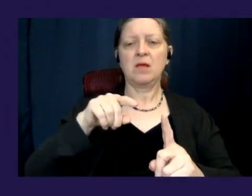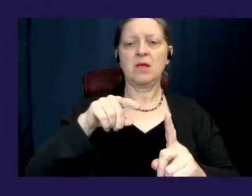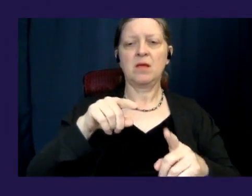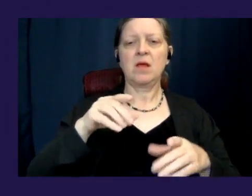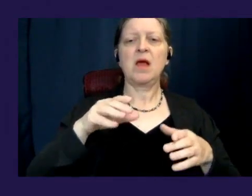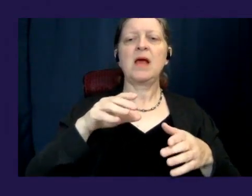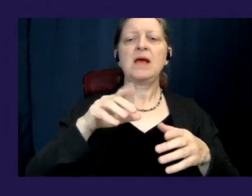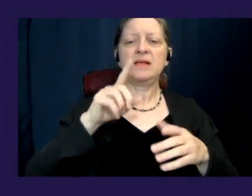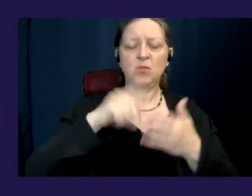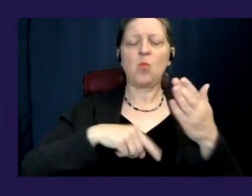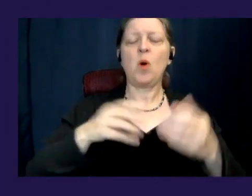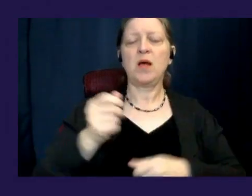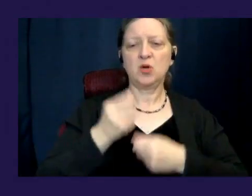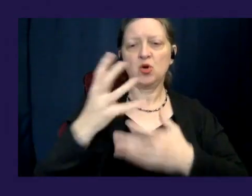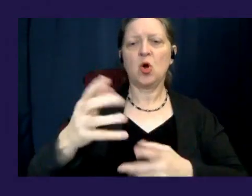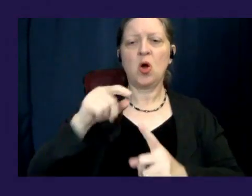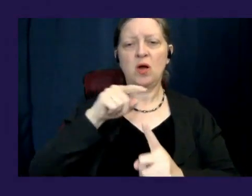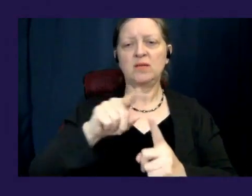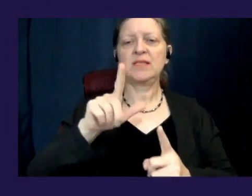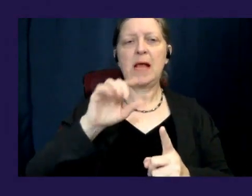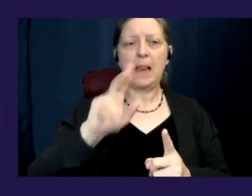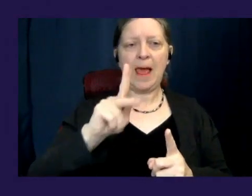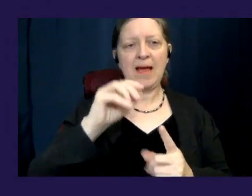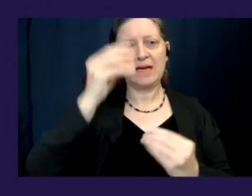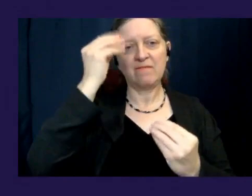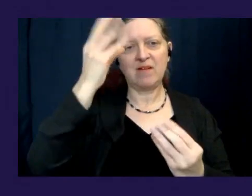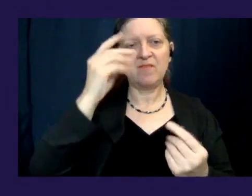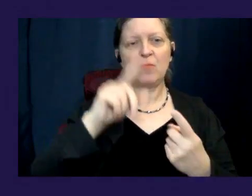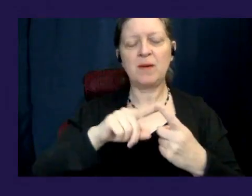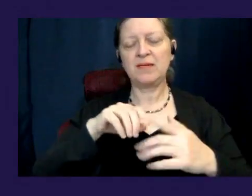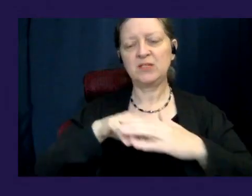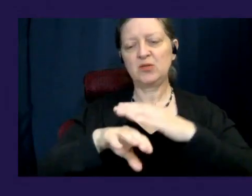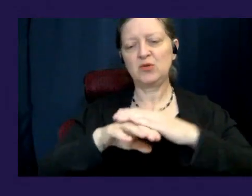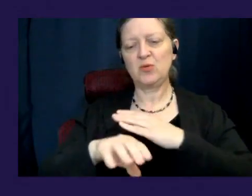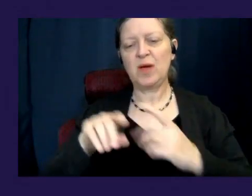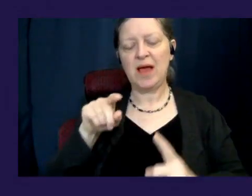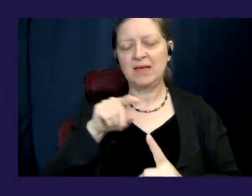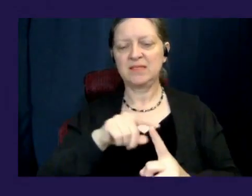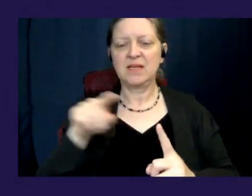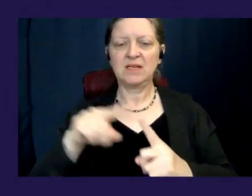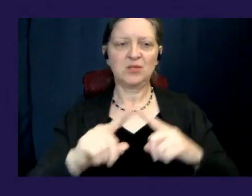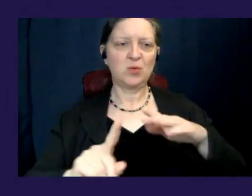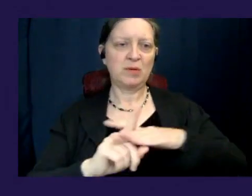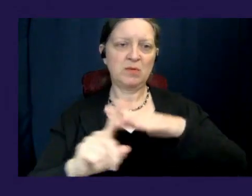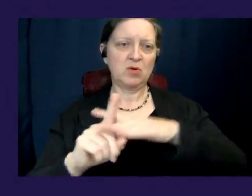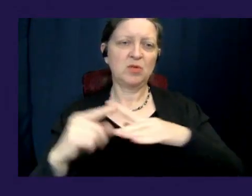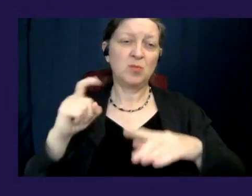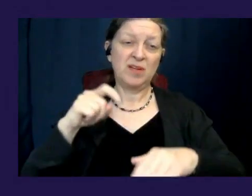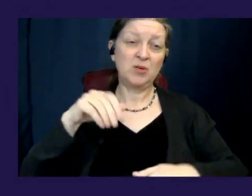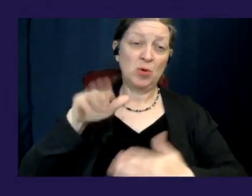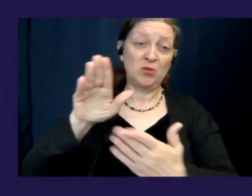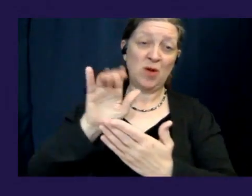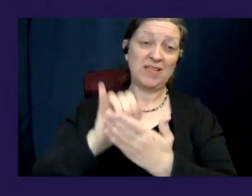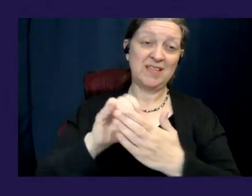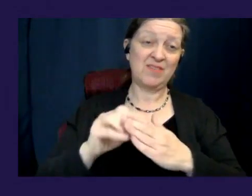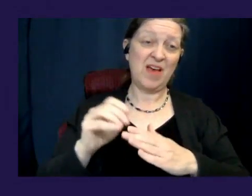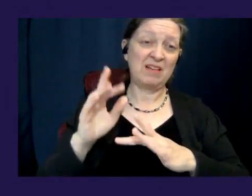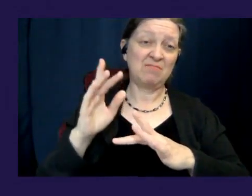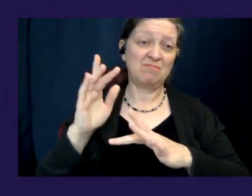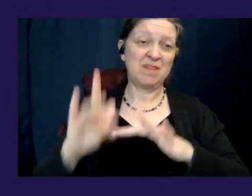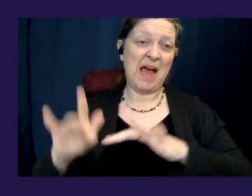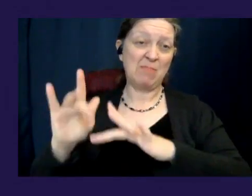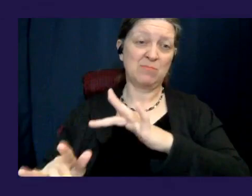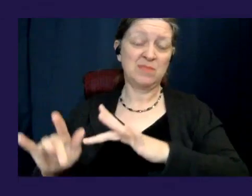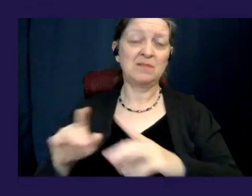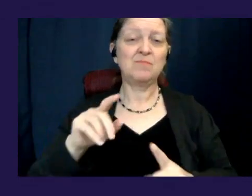to start addressing those, especially trust in institutions. Traditional risk communication and social media outreach approaches are probably